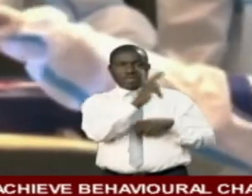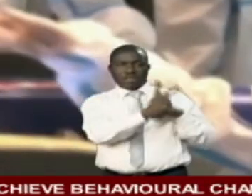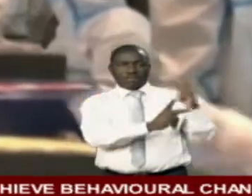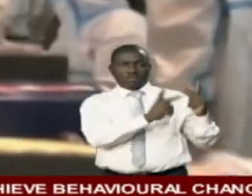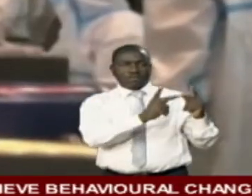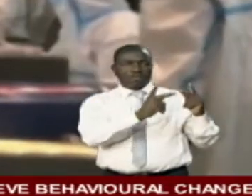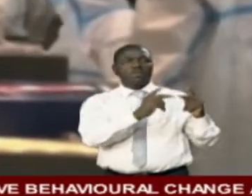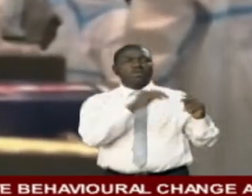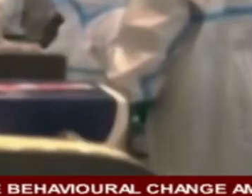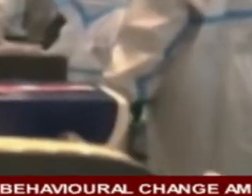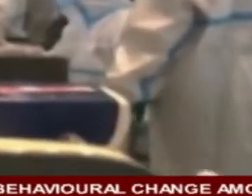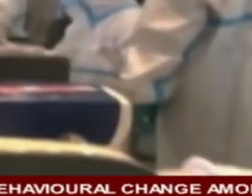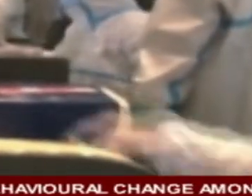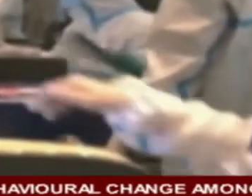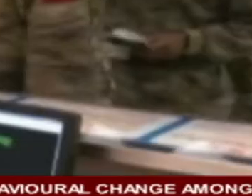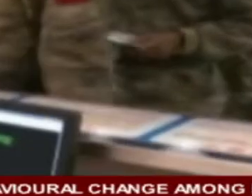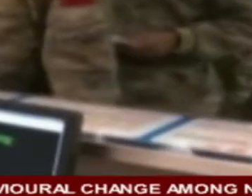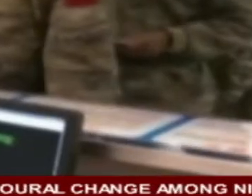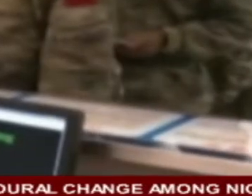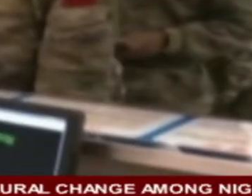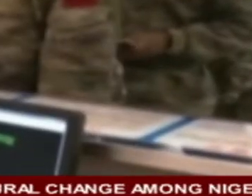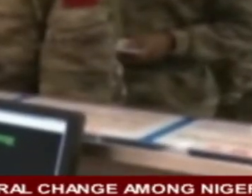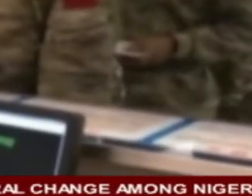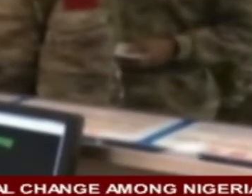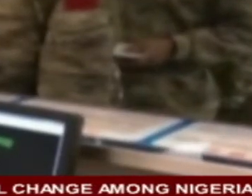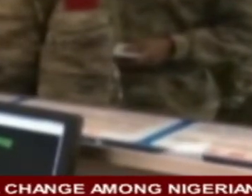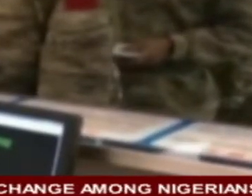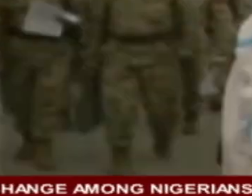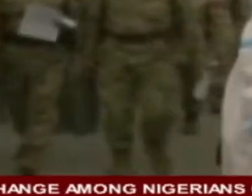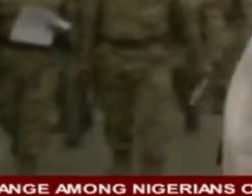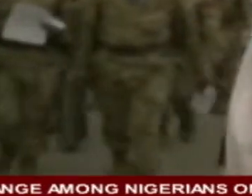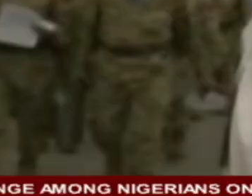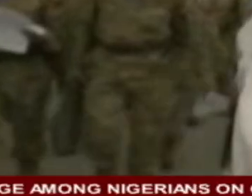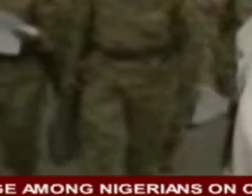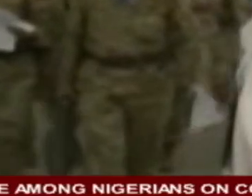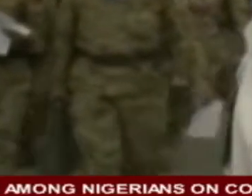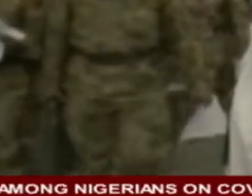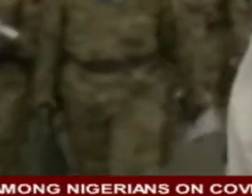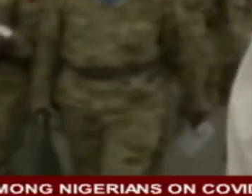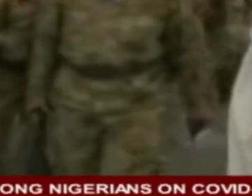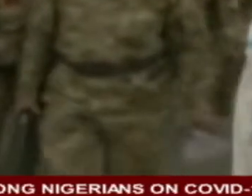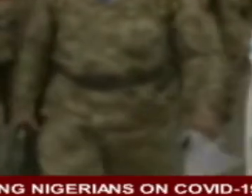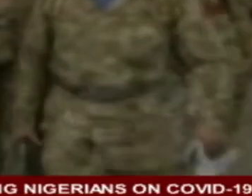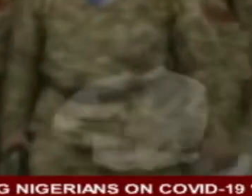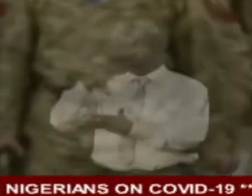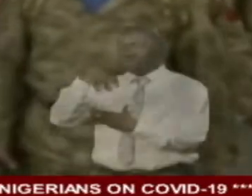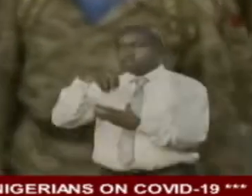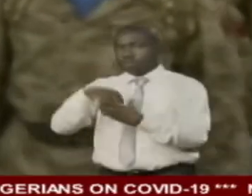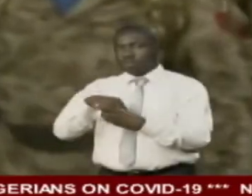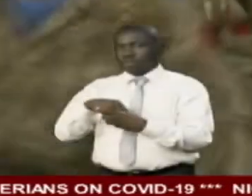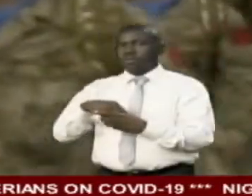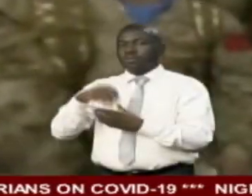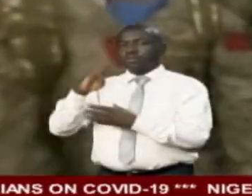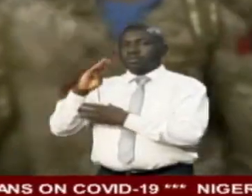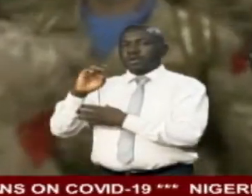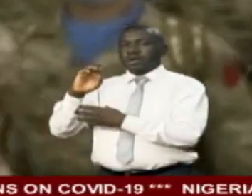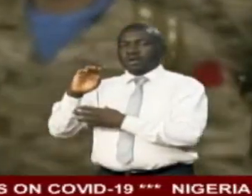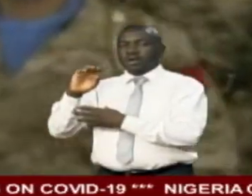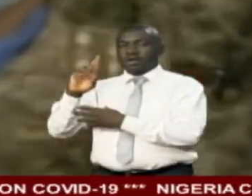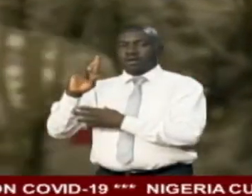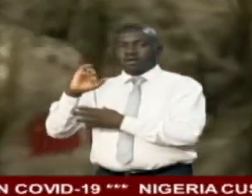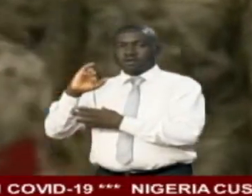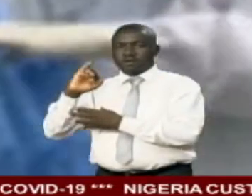nation. This batch of peacekeeping groups came from a combined brigade and an engineering and chemical